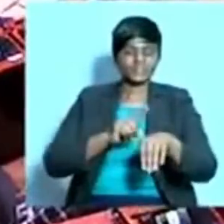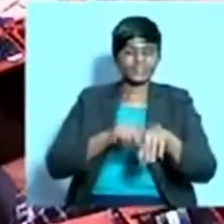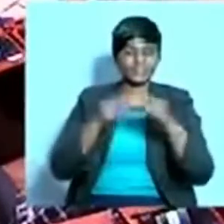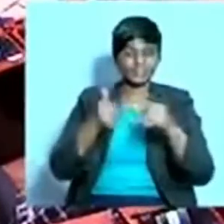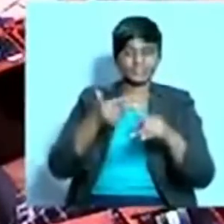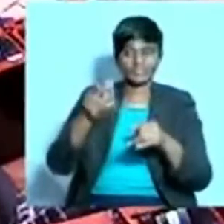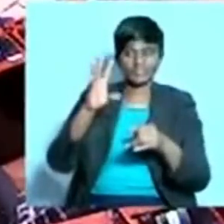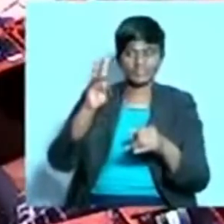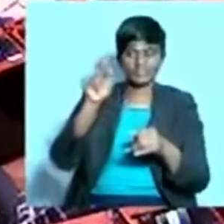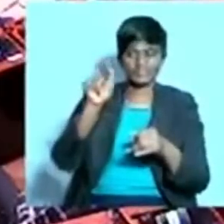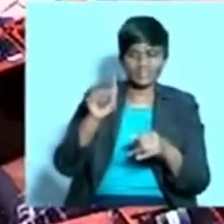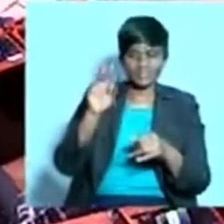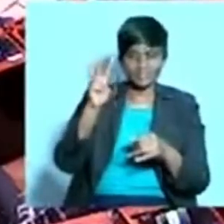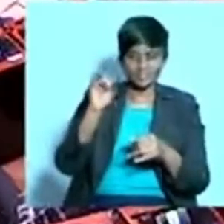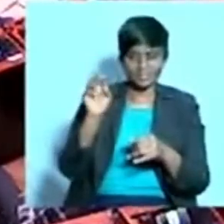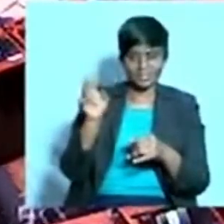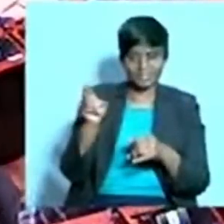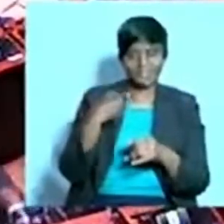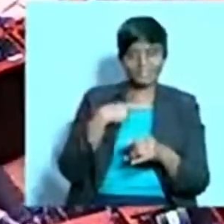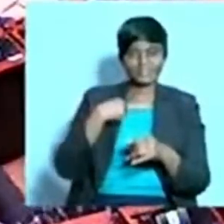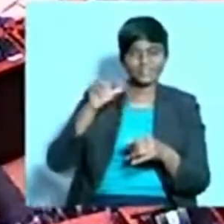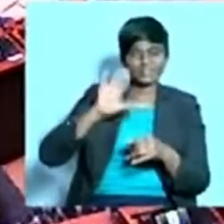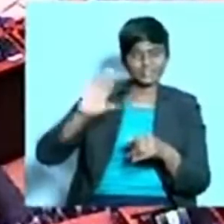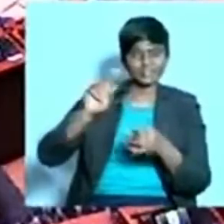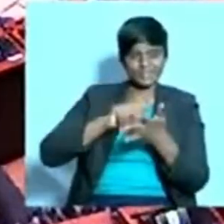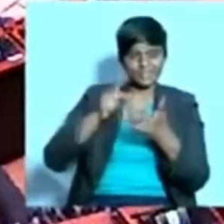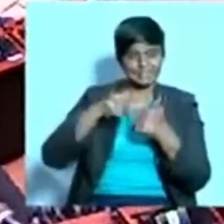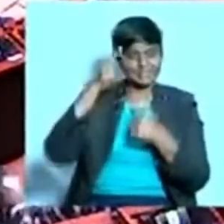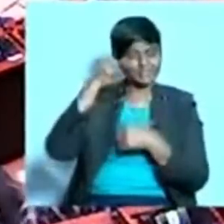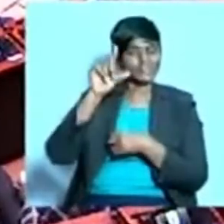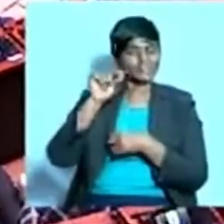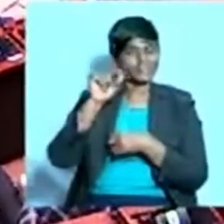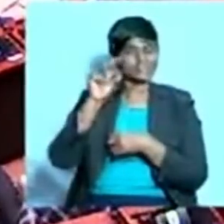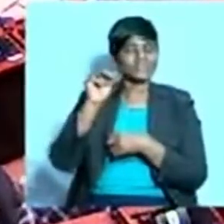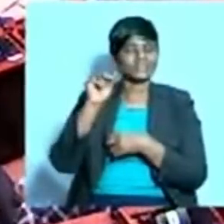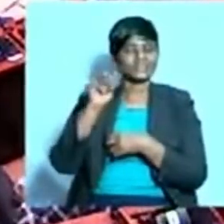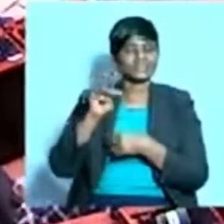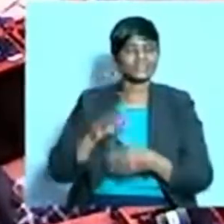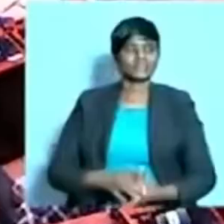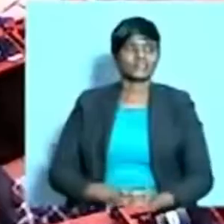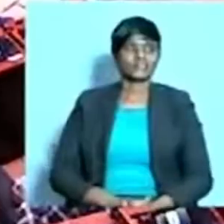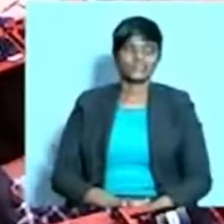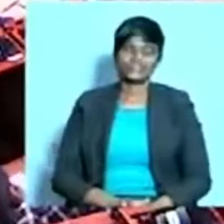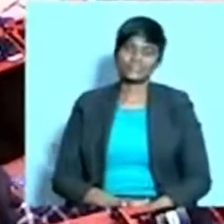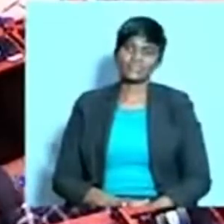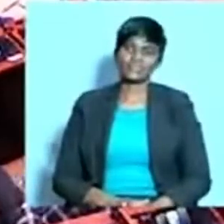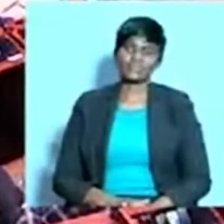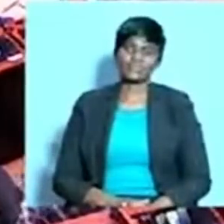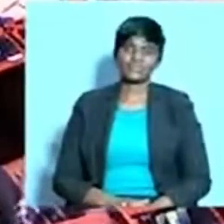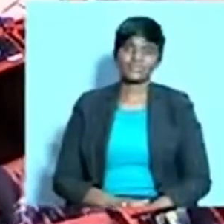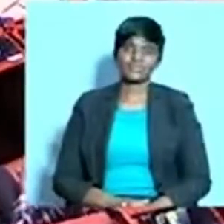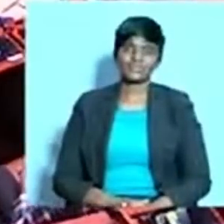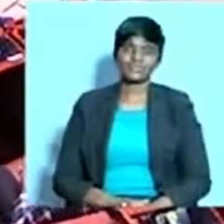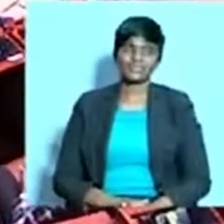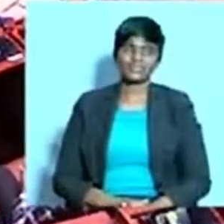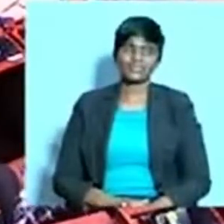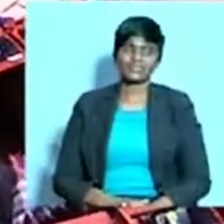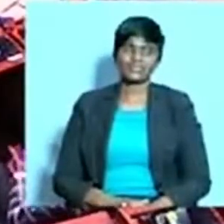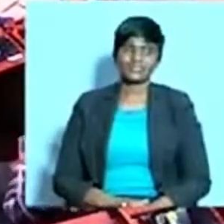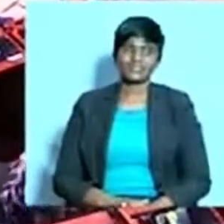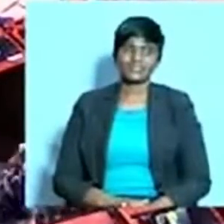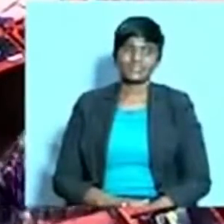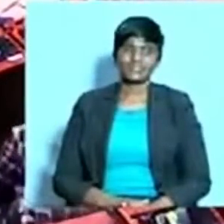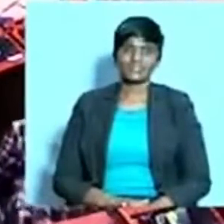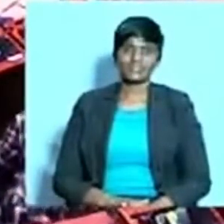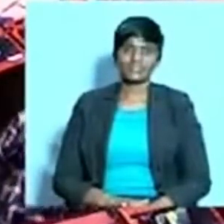is 16:40 hours, I suspend business for 20 minutes. Good afternoon.